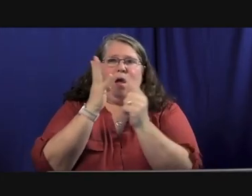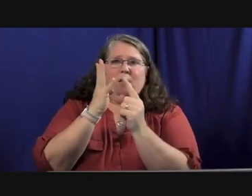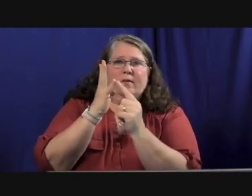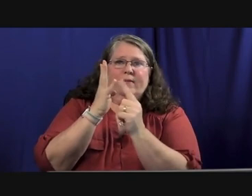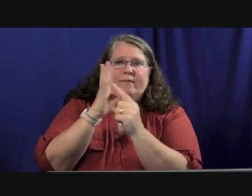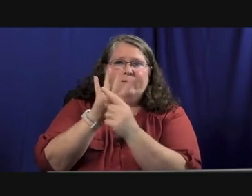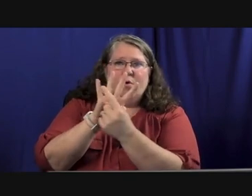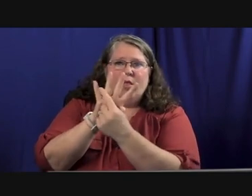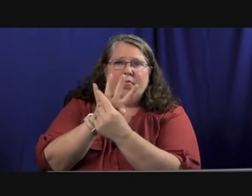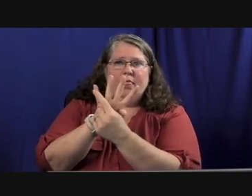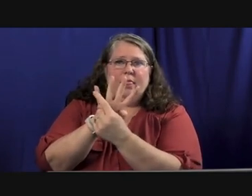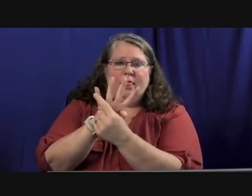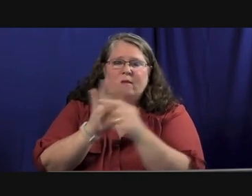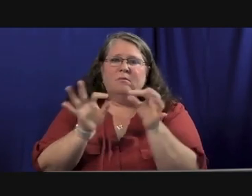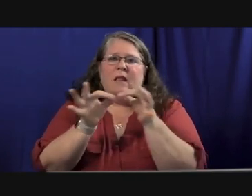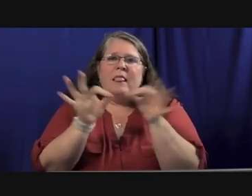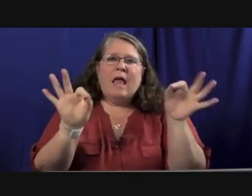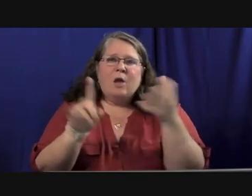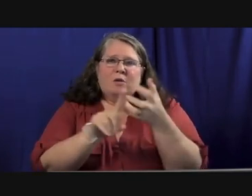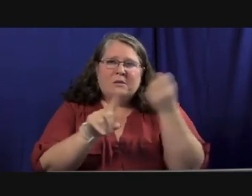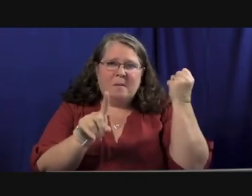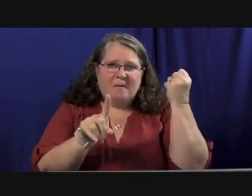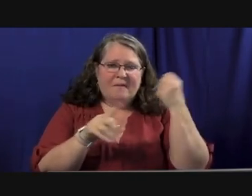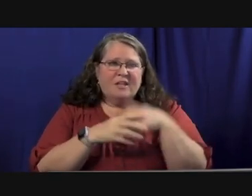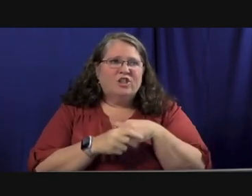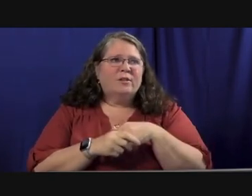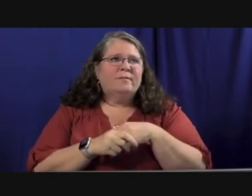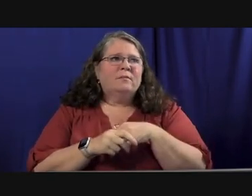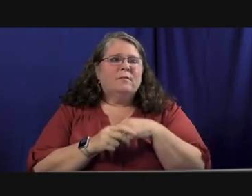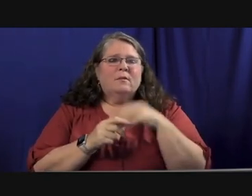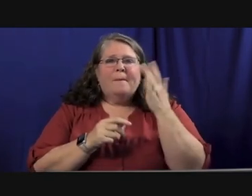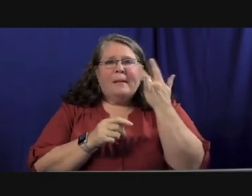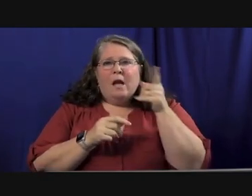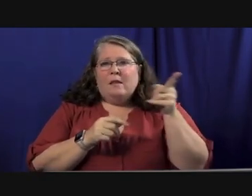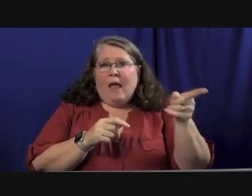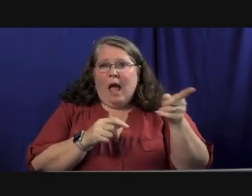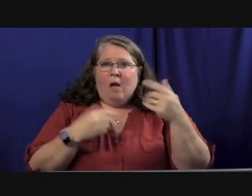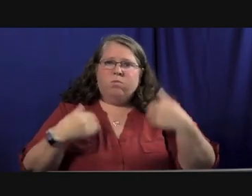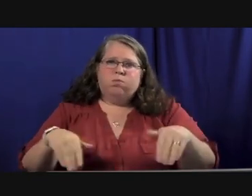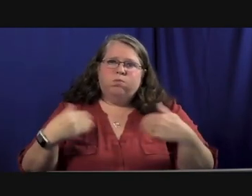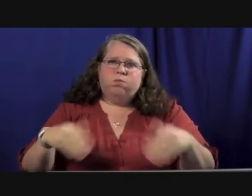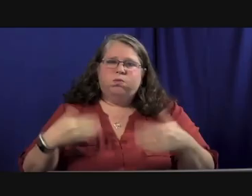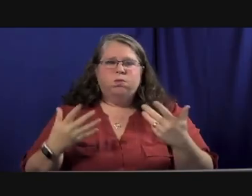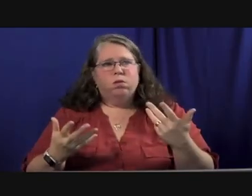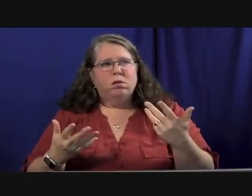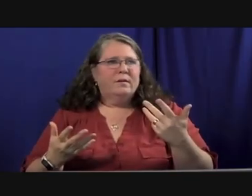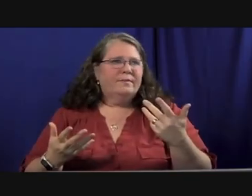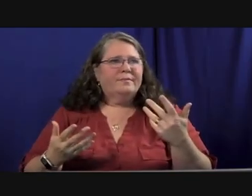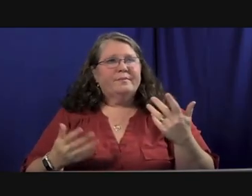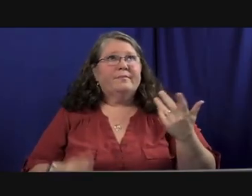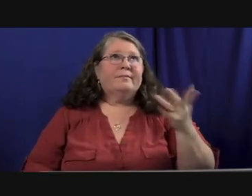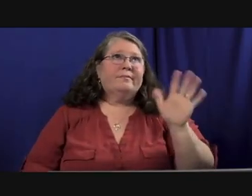going to speak more in depth about language deprivation, this 4th topic here.